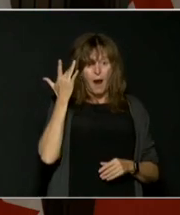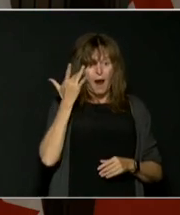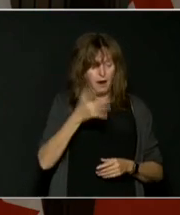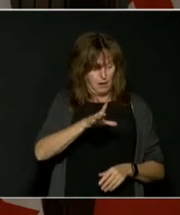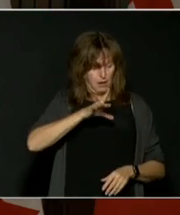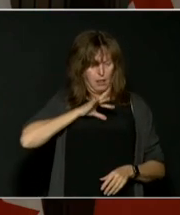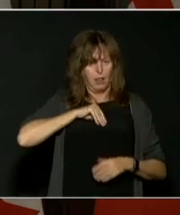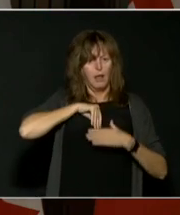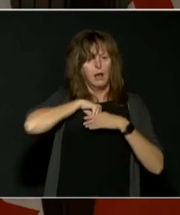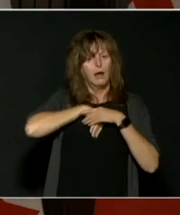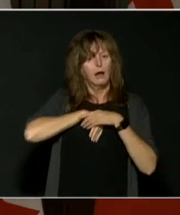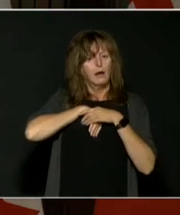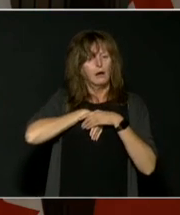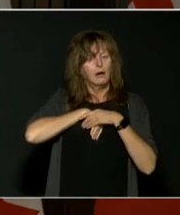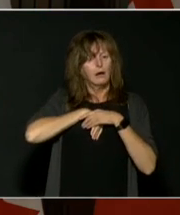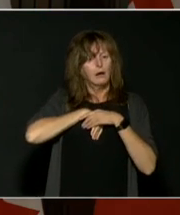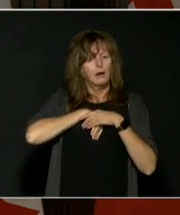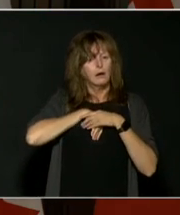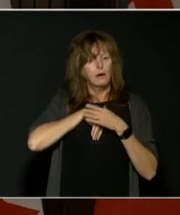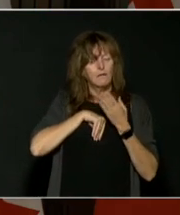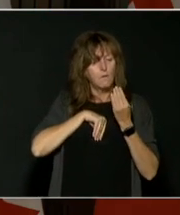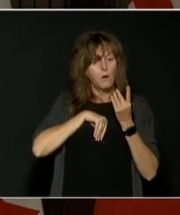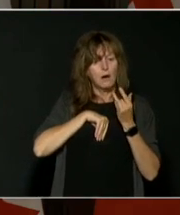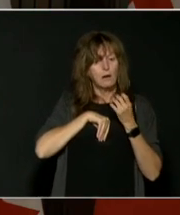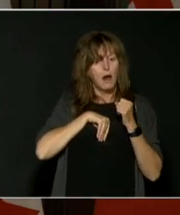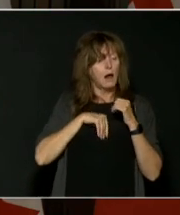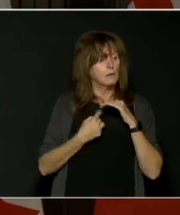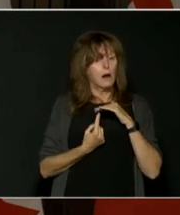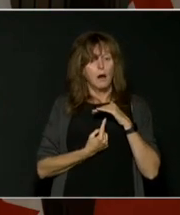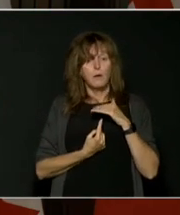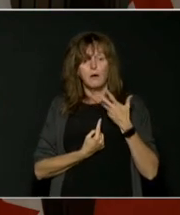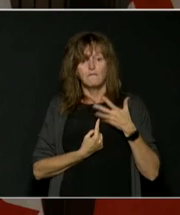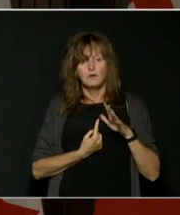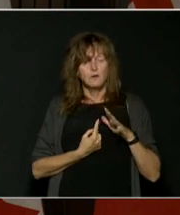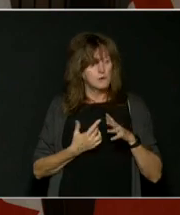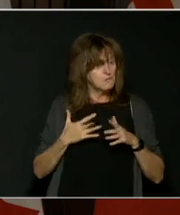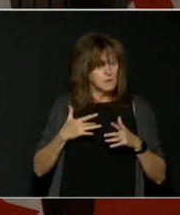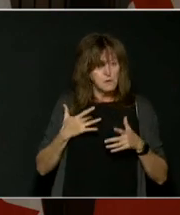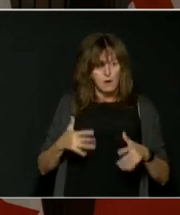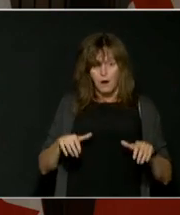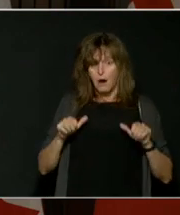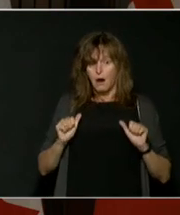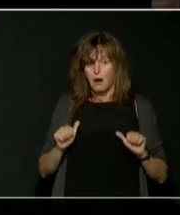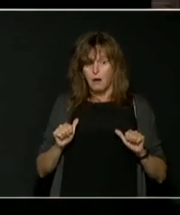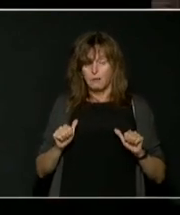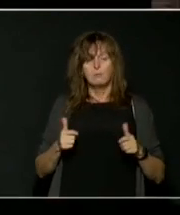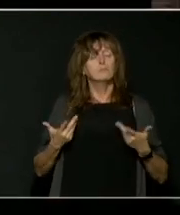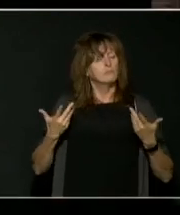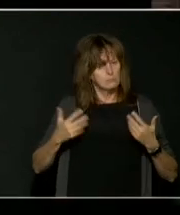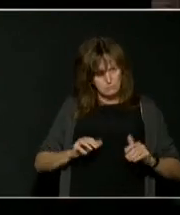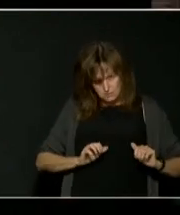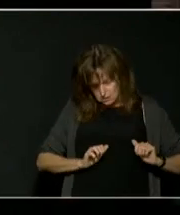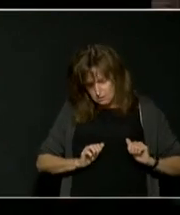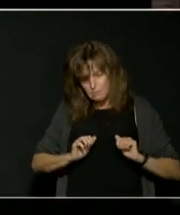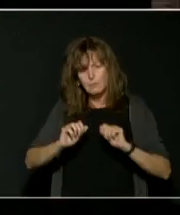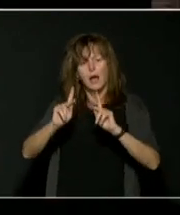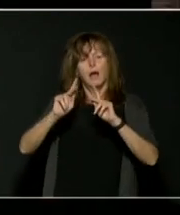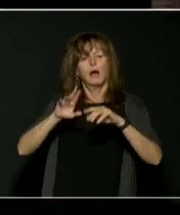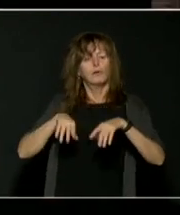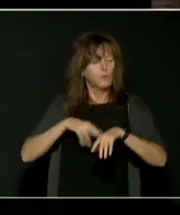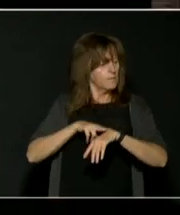they're fine by the end of the 14 days, that's great. Back to normal life. Follow up, and this is the last